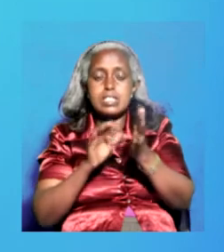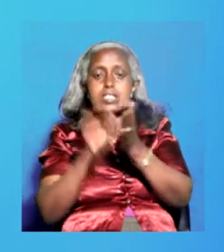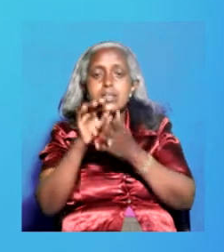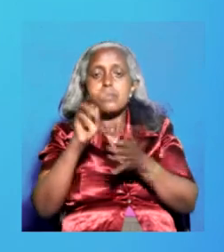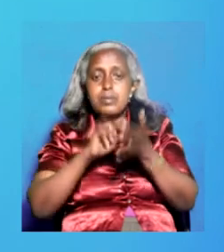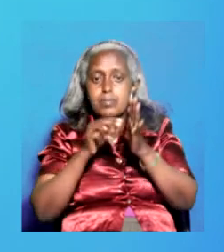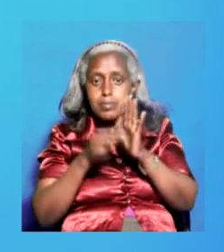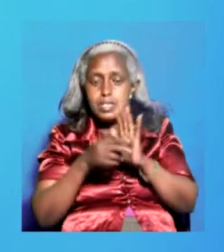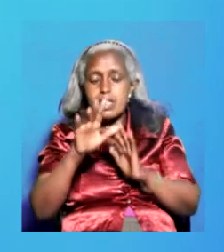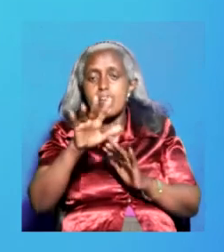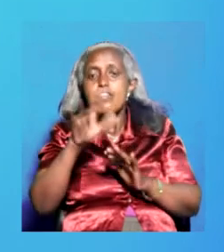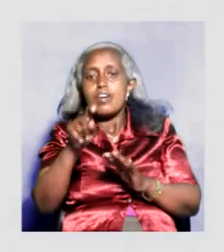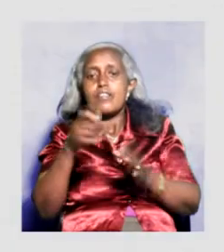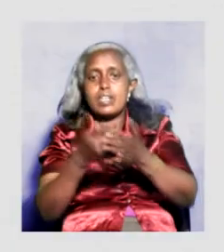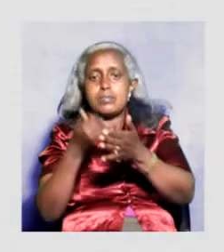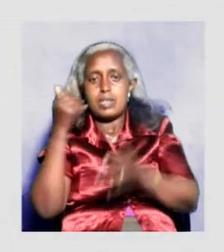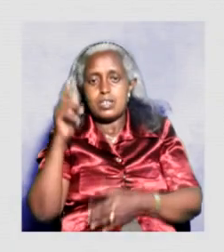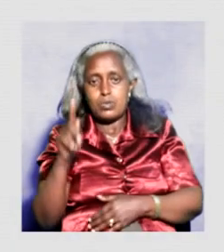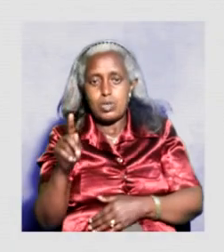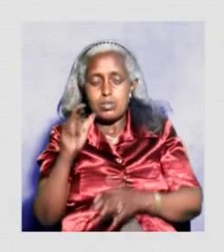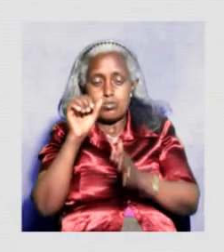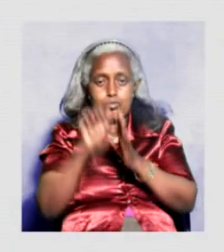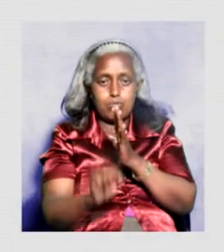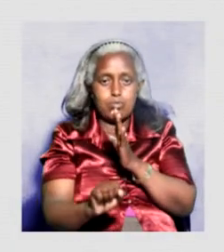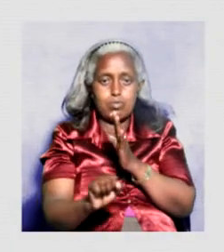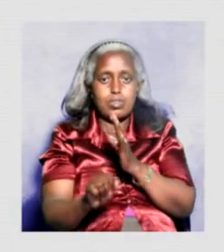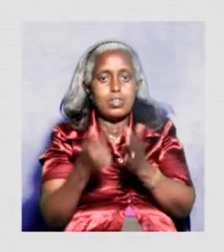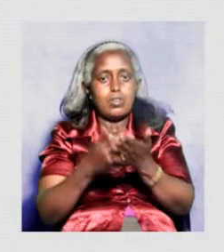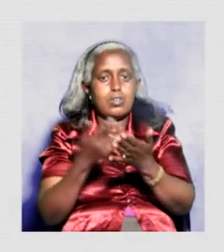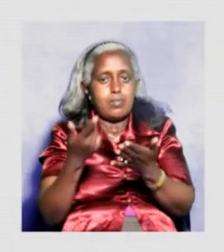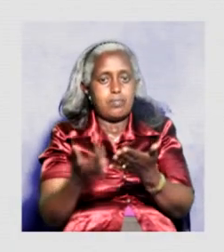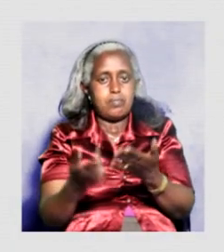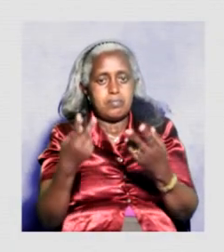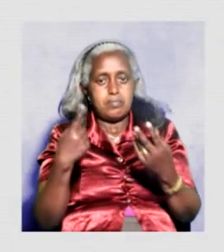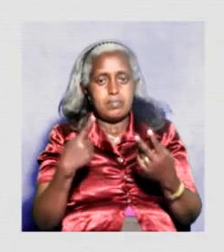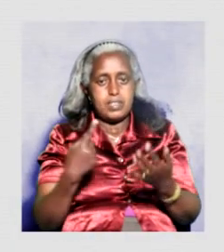number gives you 5x minus 1. So you will have this